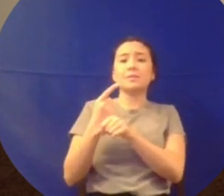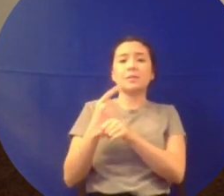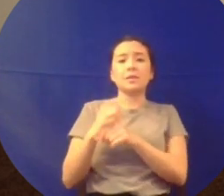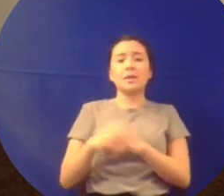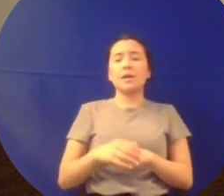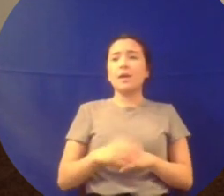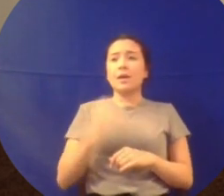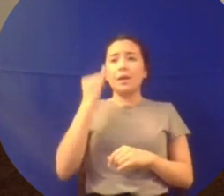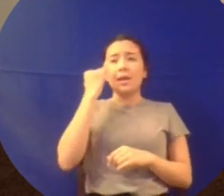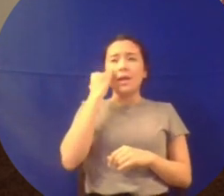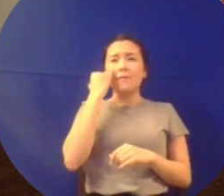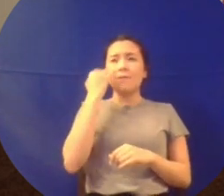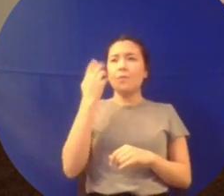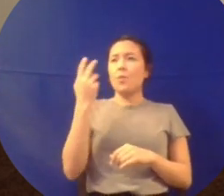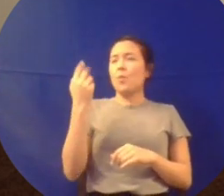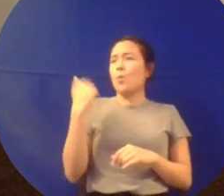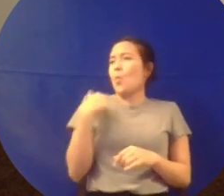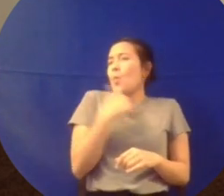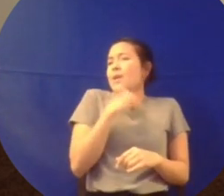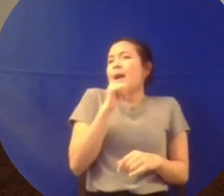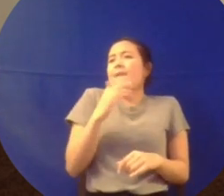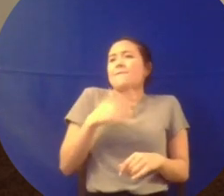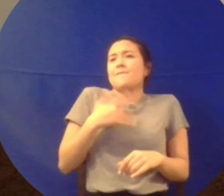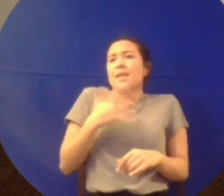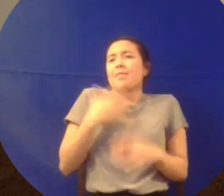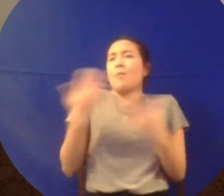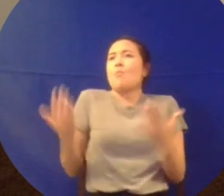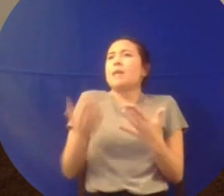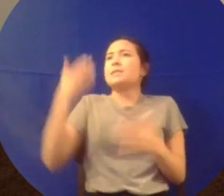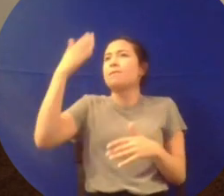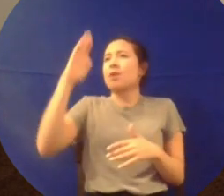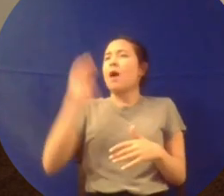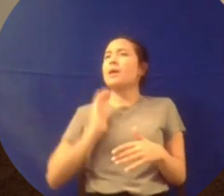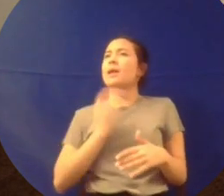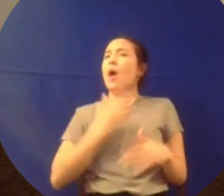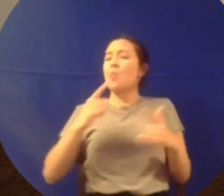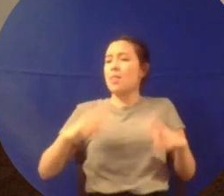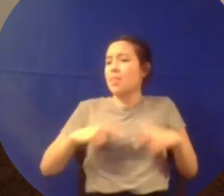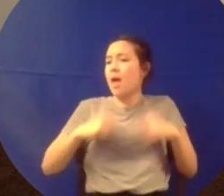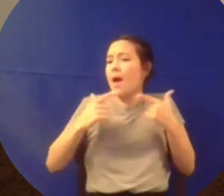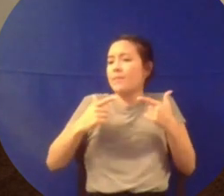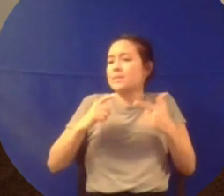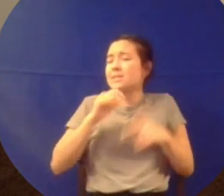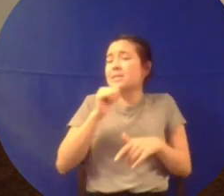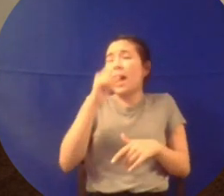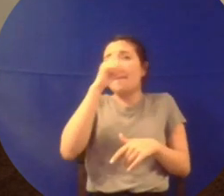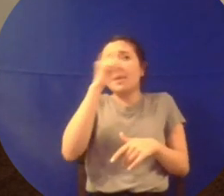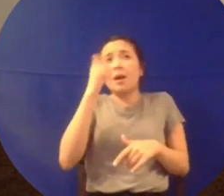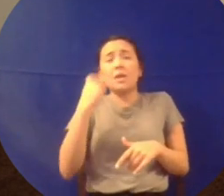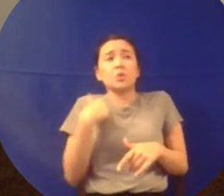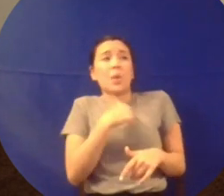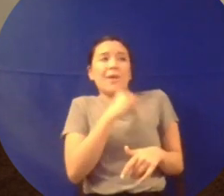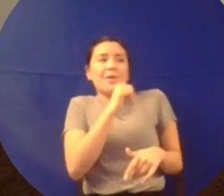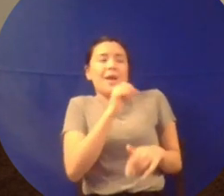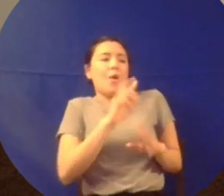Now, if we're not sensing the presence of God in our lives, it may not be only because we are half asleep,